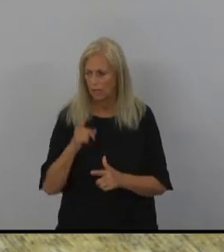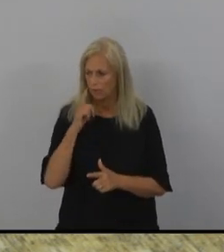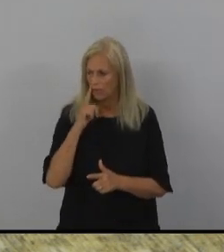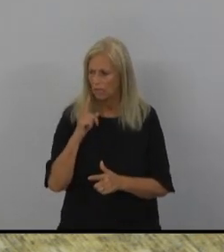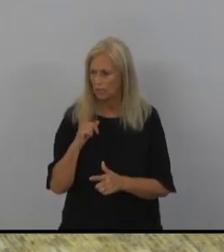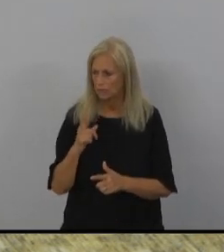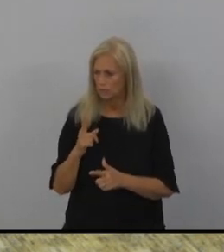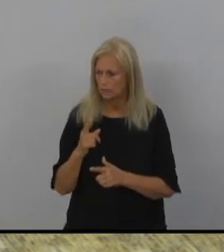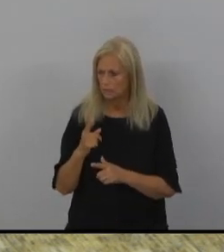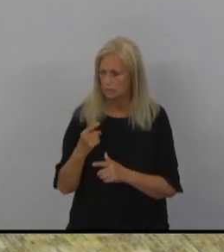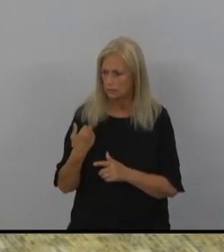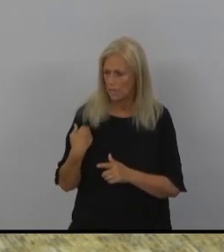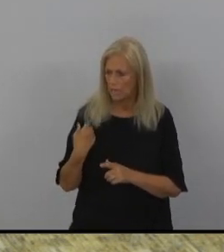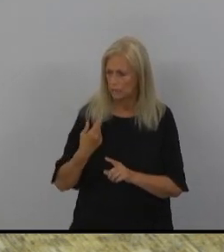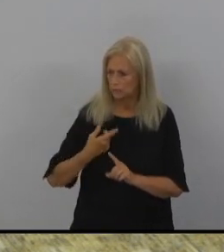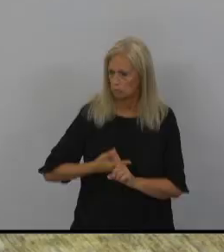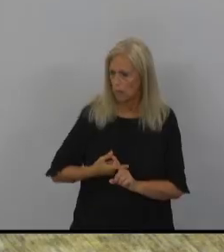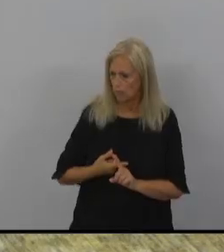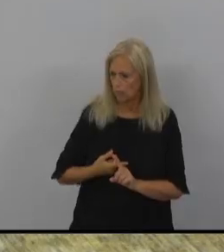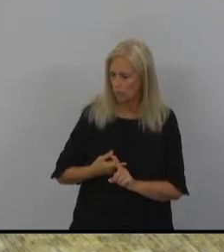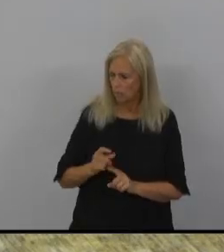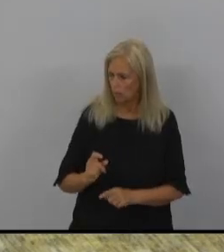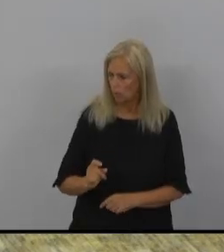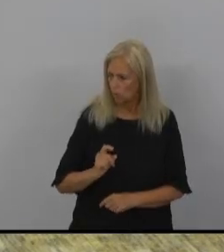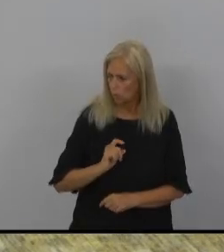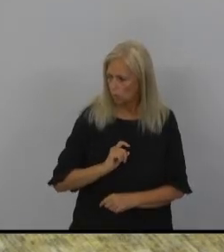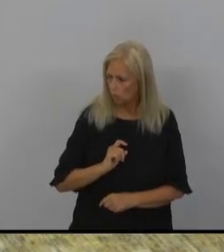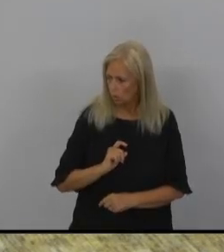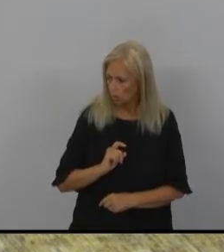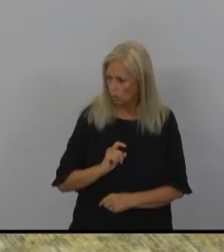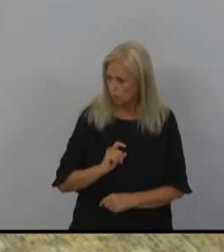maybe last month at the board meeting.